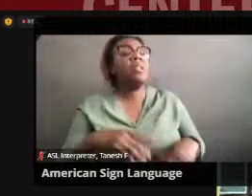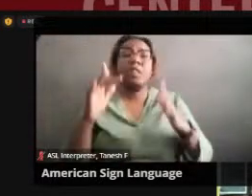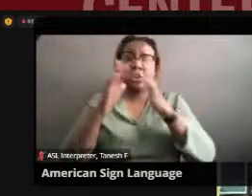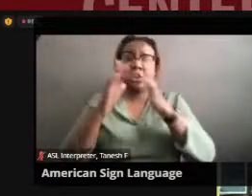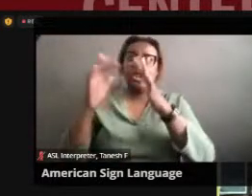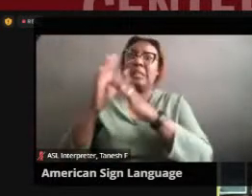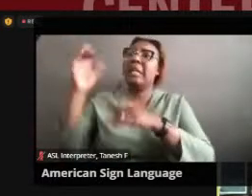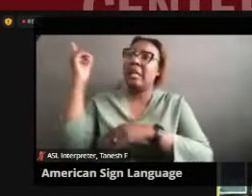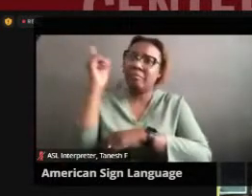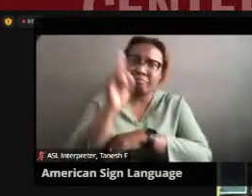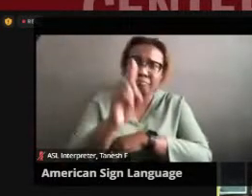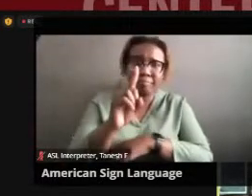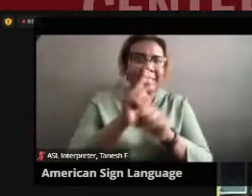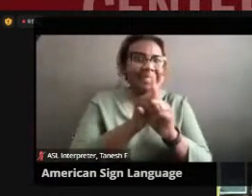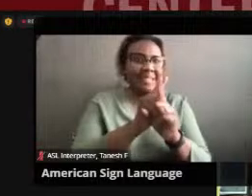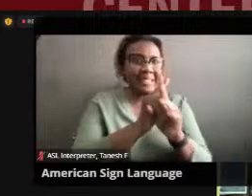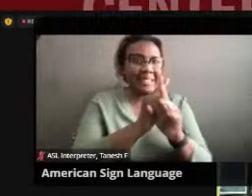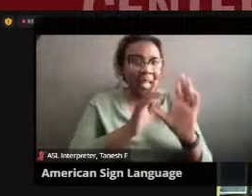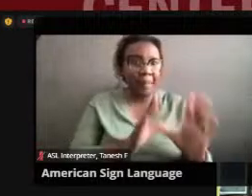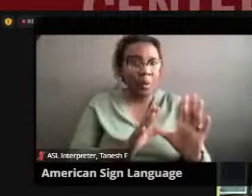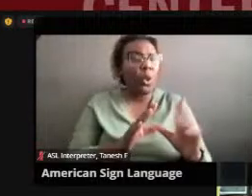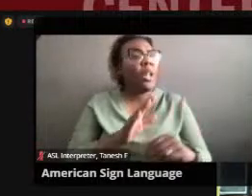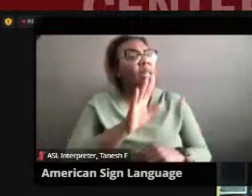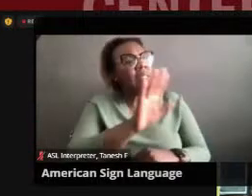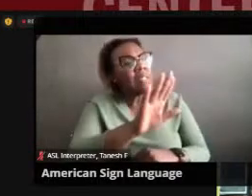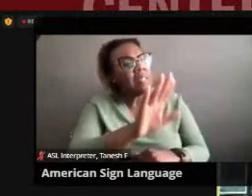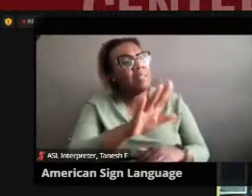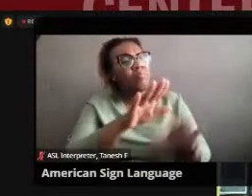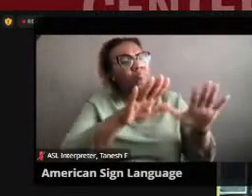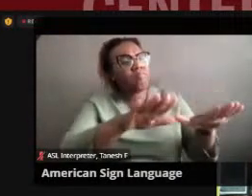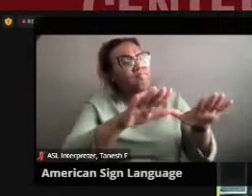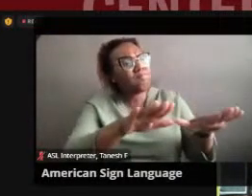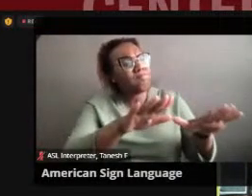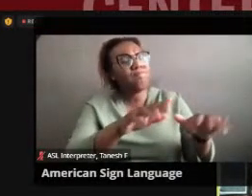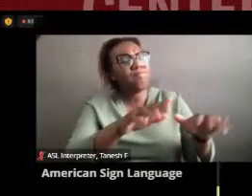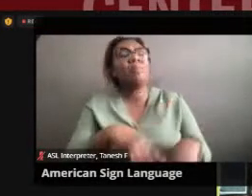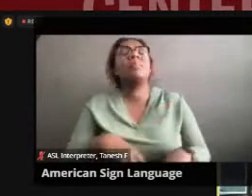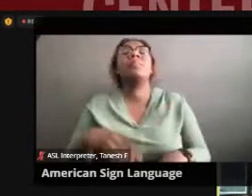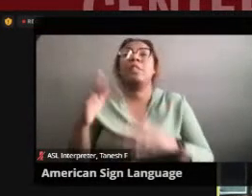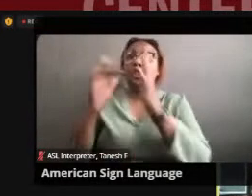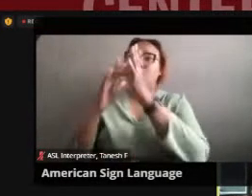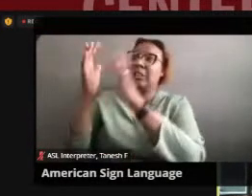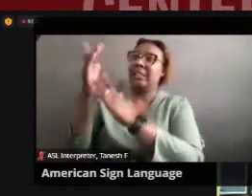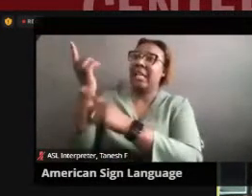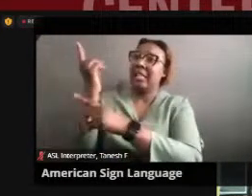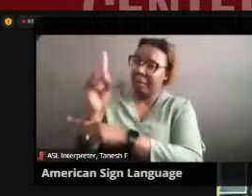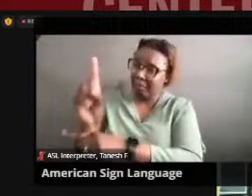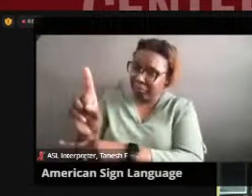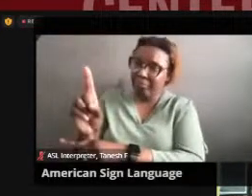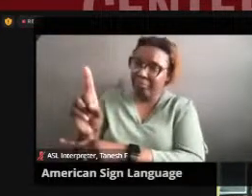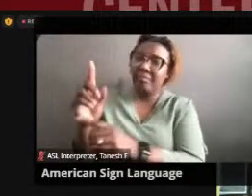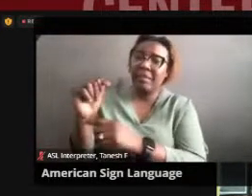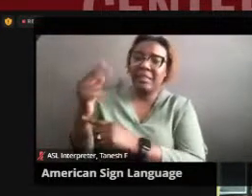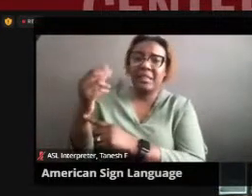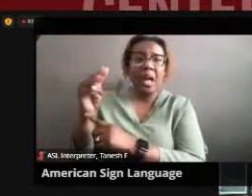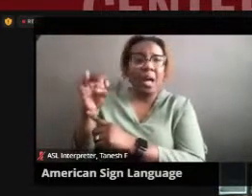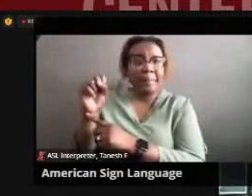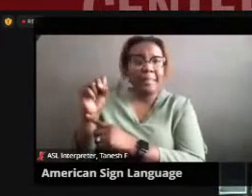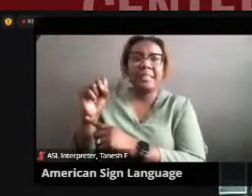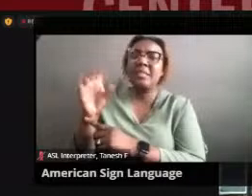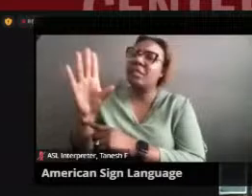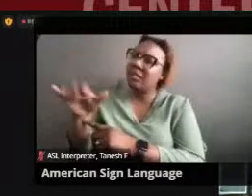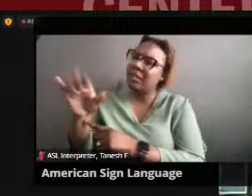Holy Spirit. Then Jesus appeared to Thomas and told him to believe. In